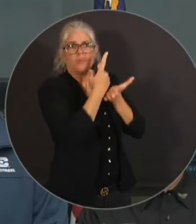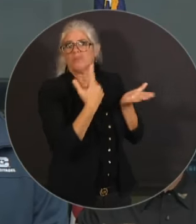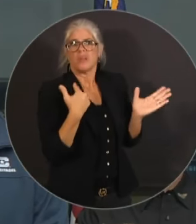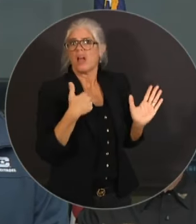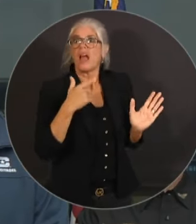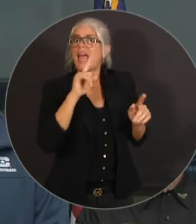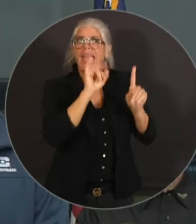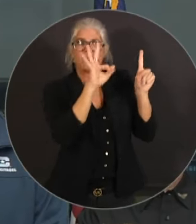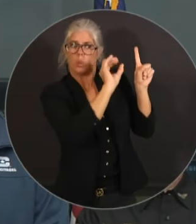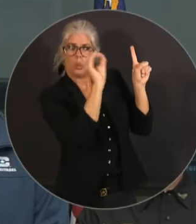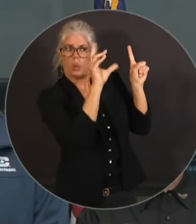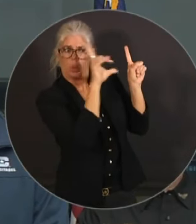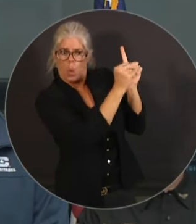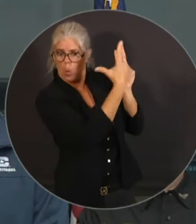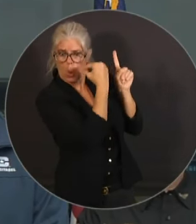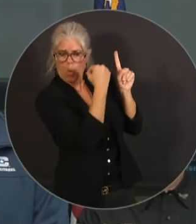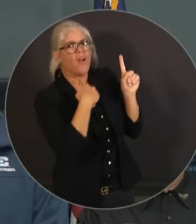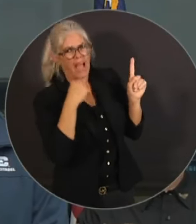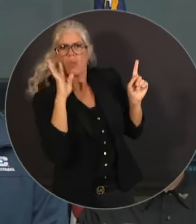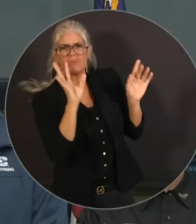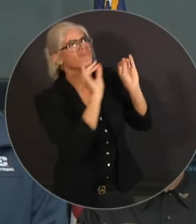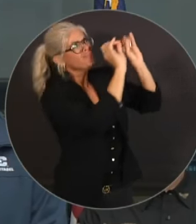if the need arises.